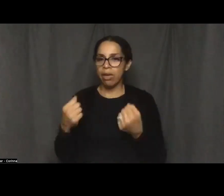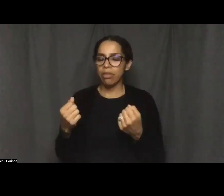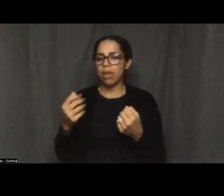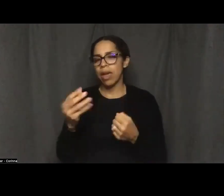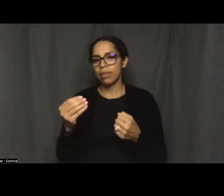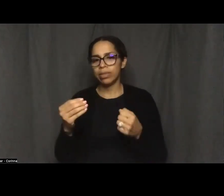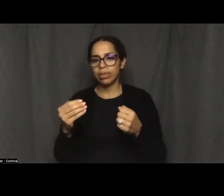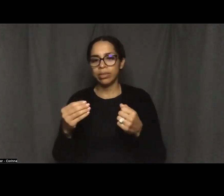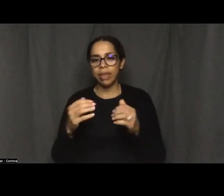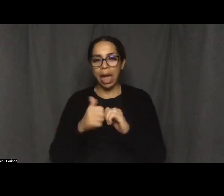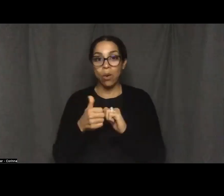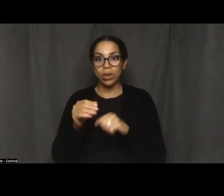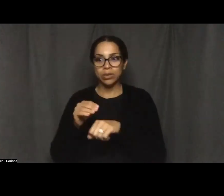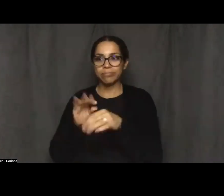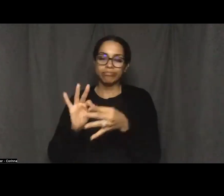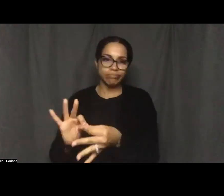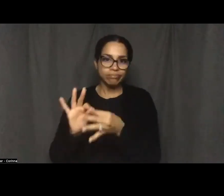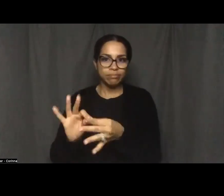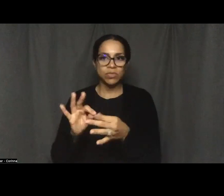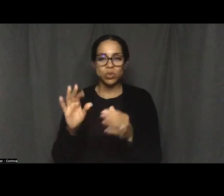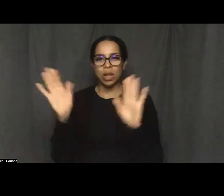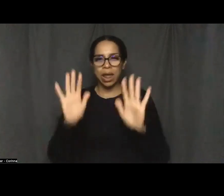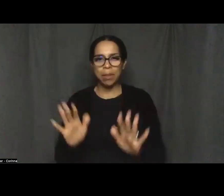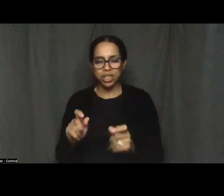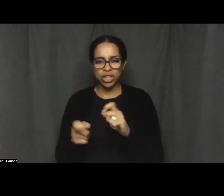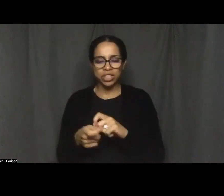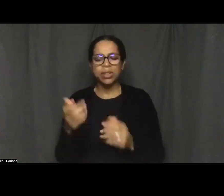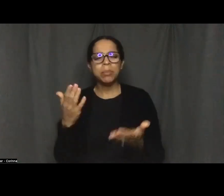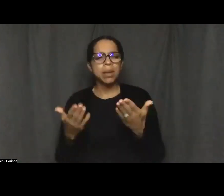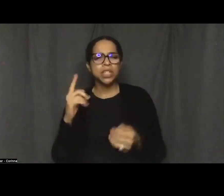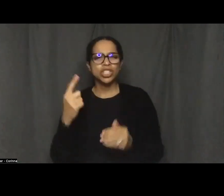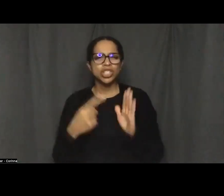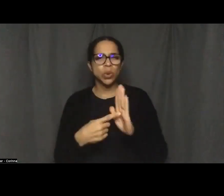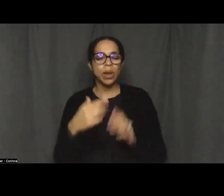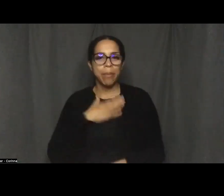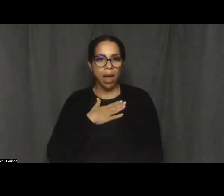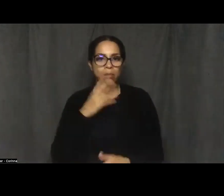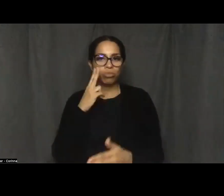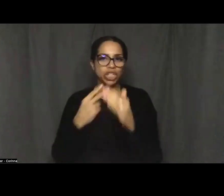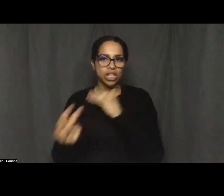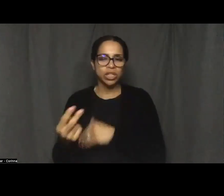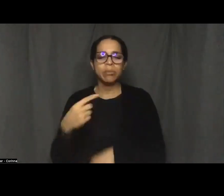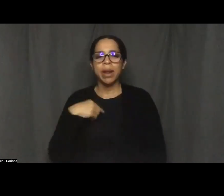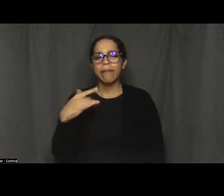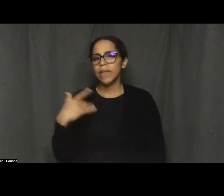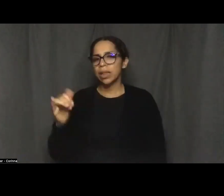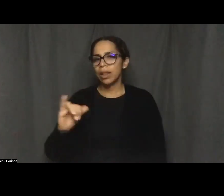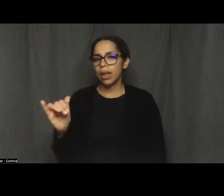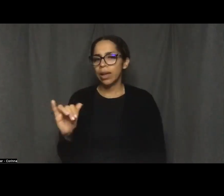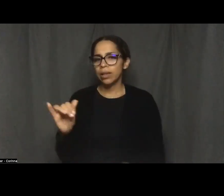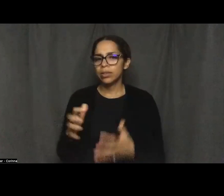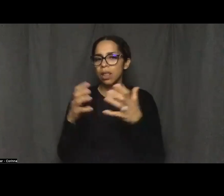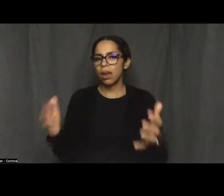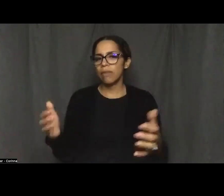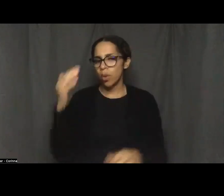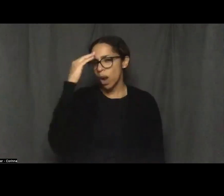to climate change. So, and maybe this is just showing my projection, but I feel like there's a lot of awareness